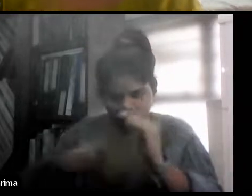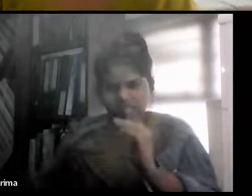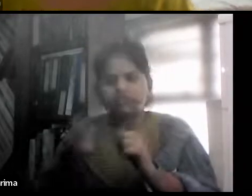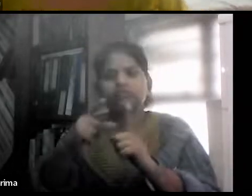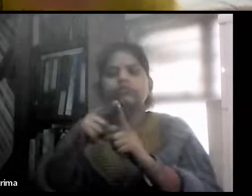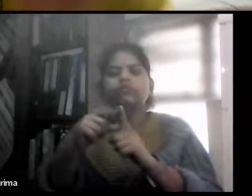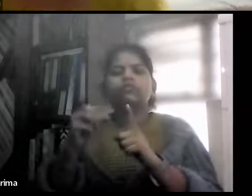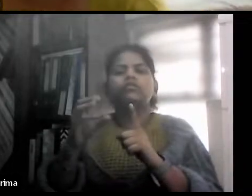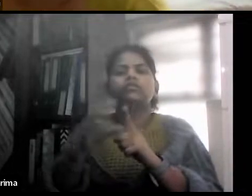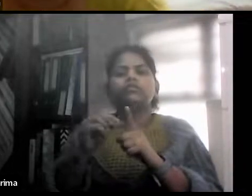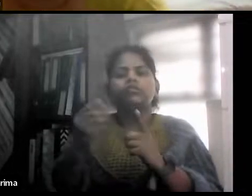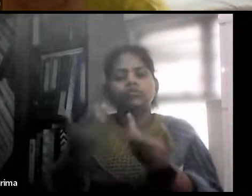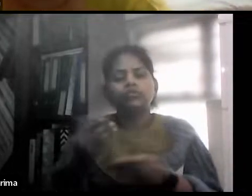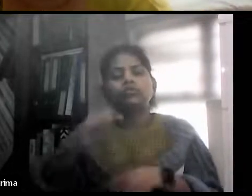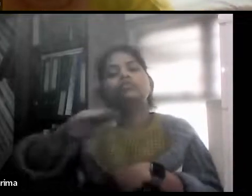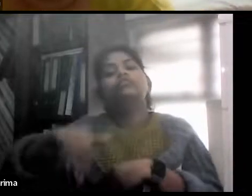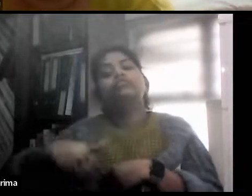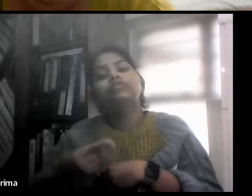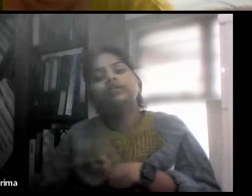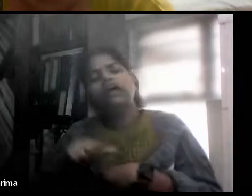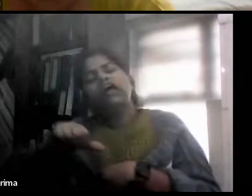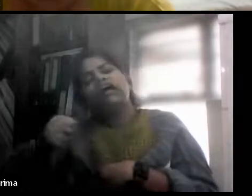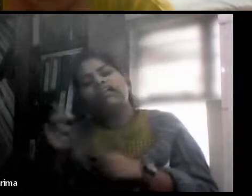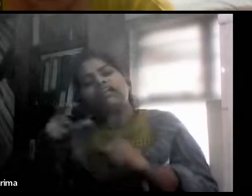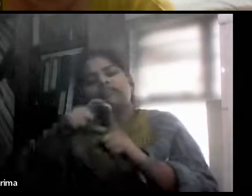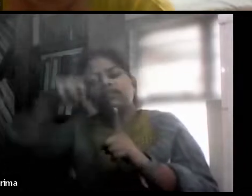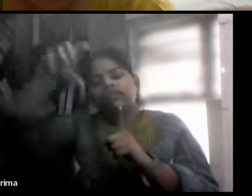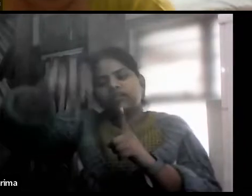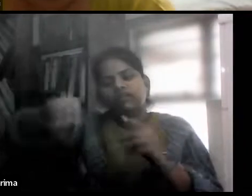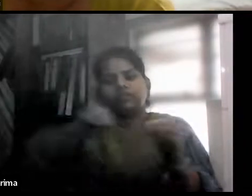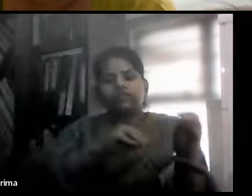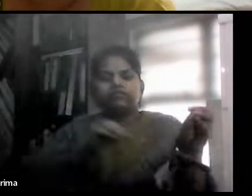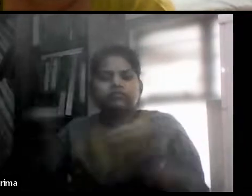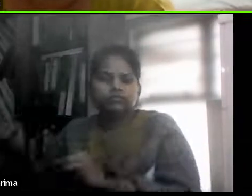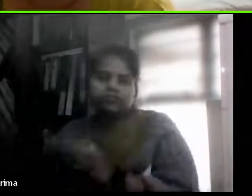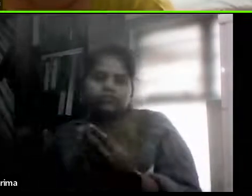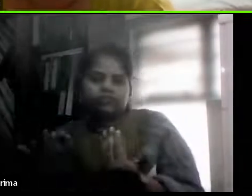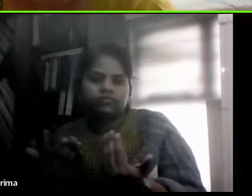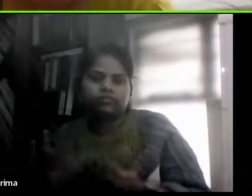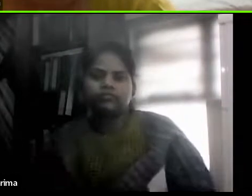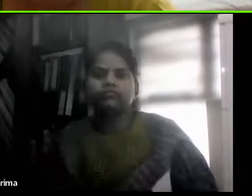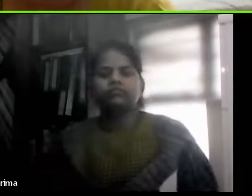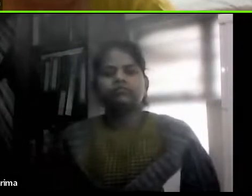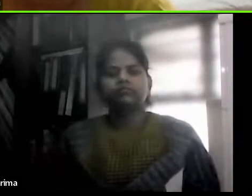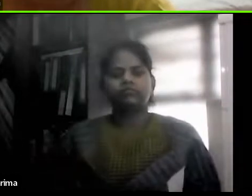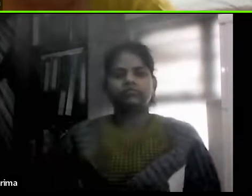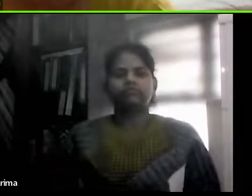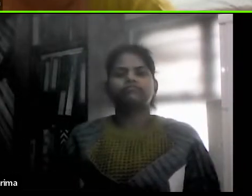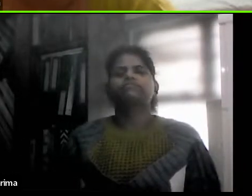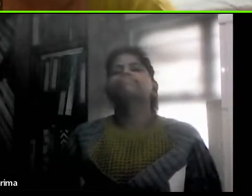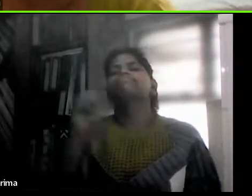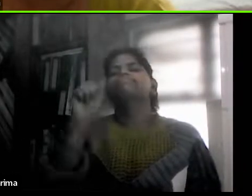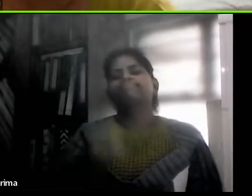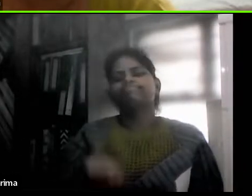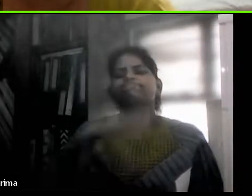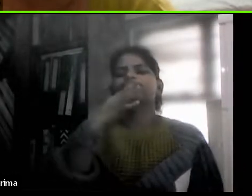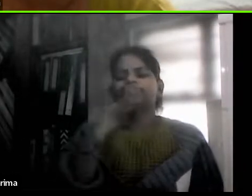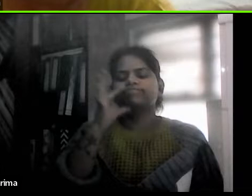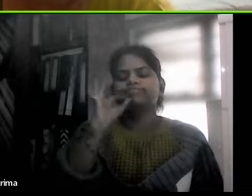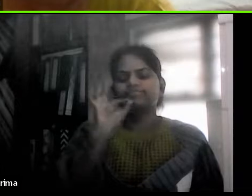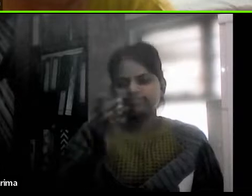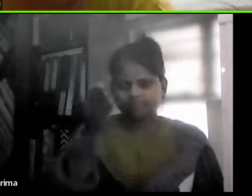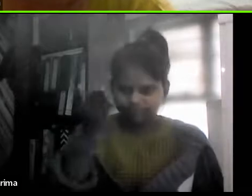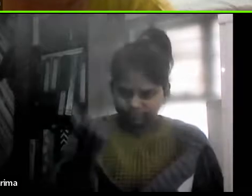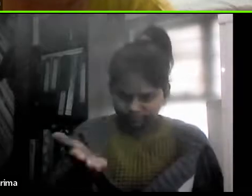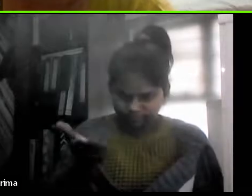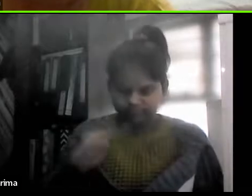some other department. This is what is being happening. So, yeah. Yeah, indeed, this is true, Boopathi. The posting